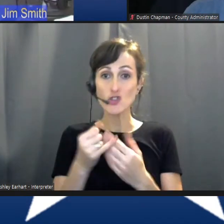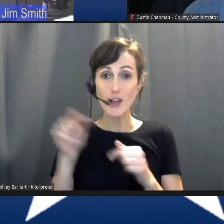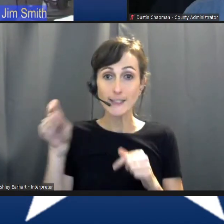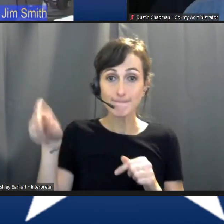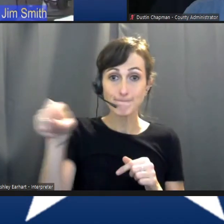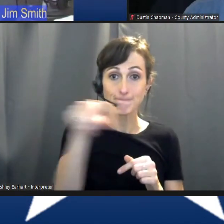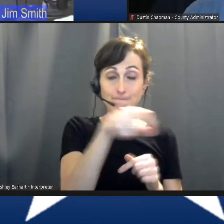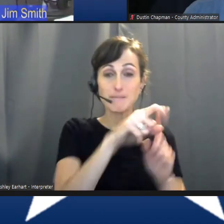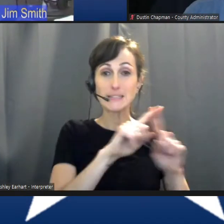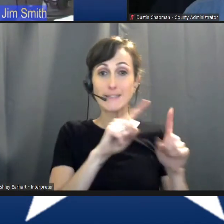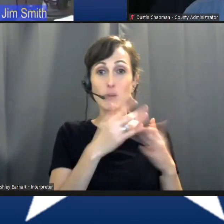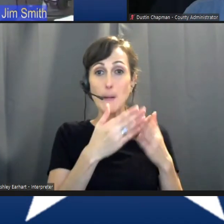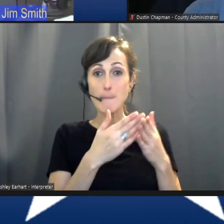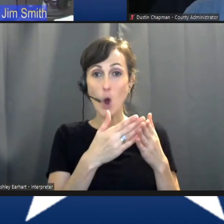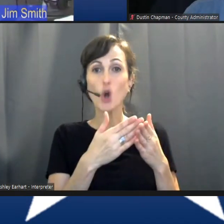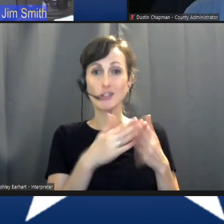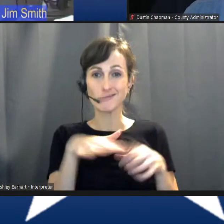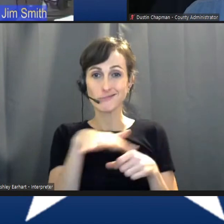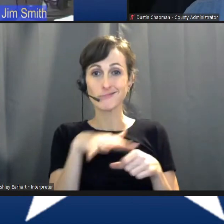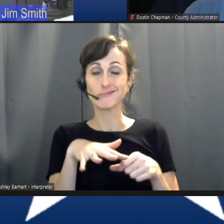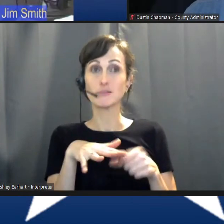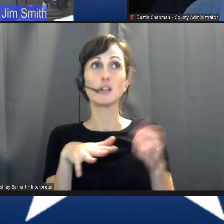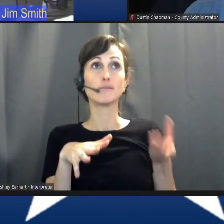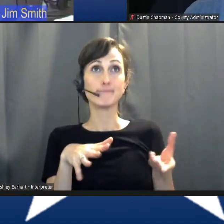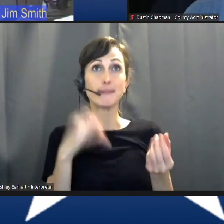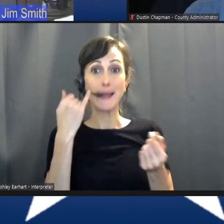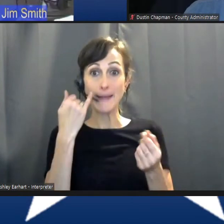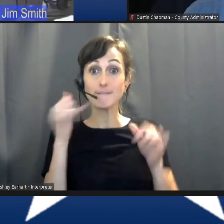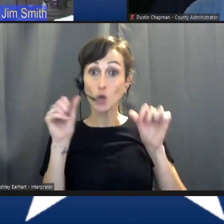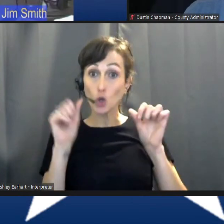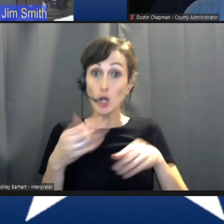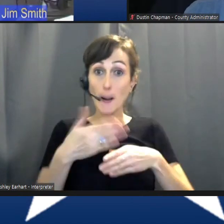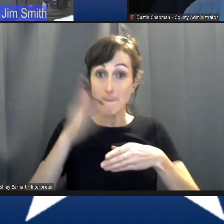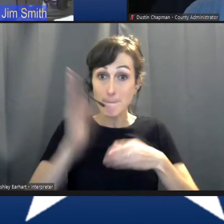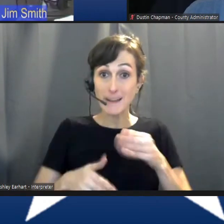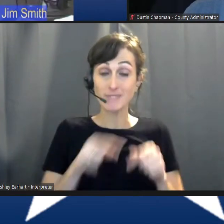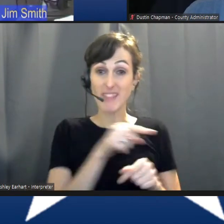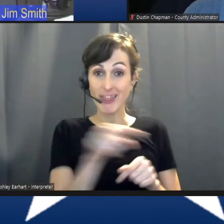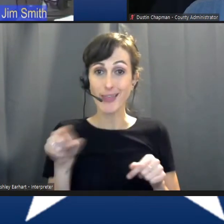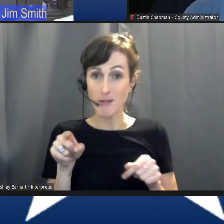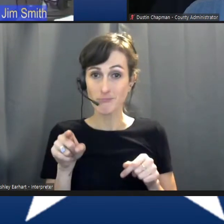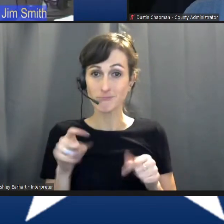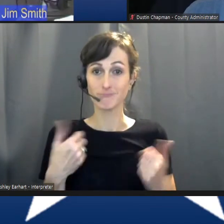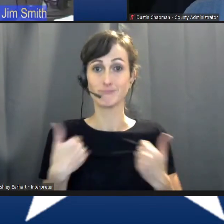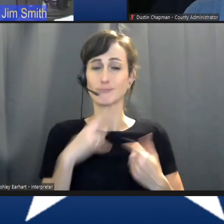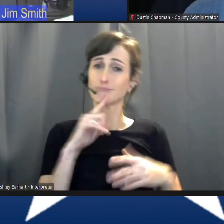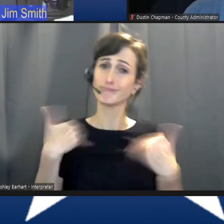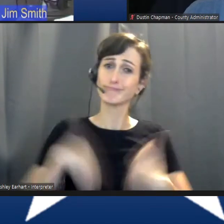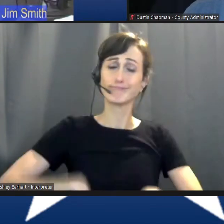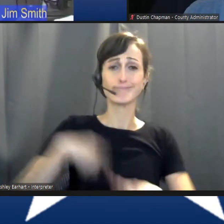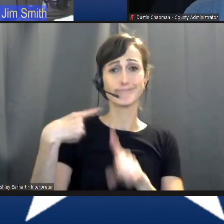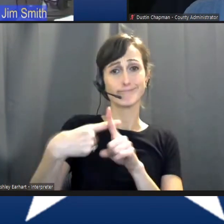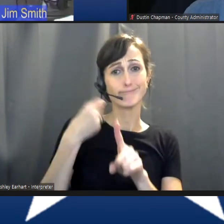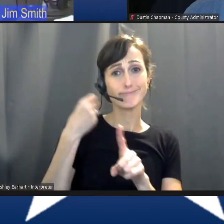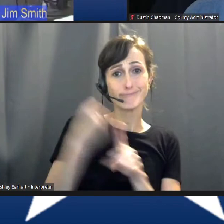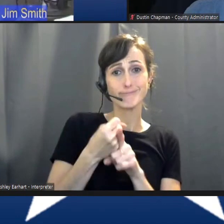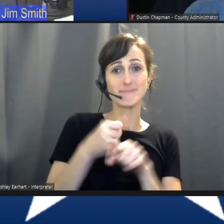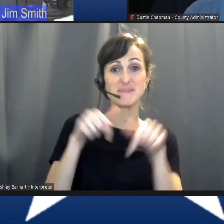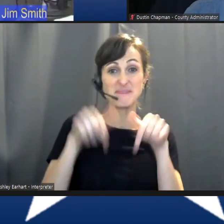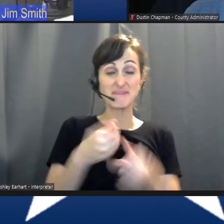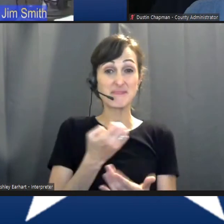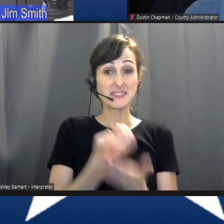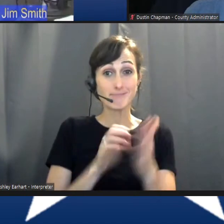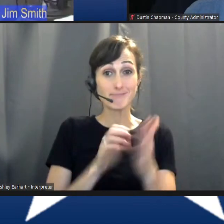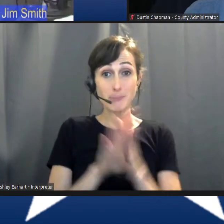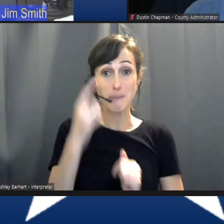have if they were able to get completed, would have a very positive impact on economic development for the